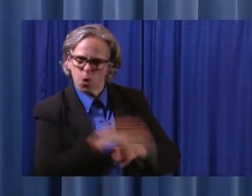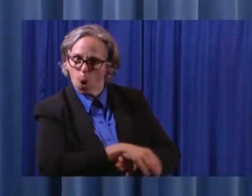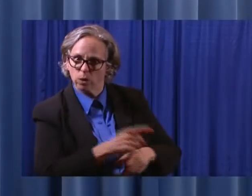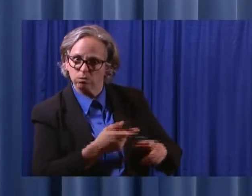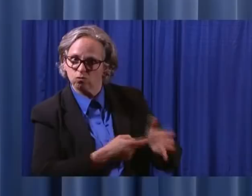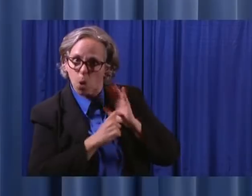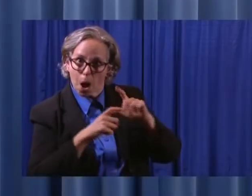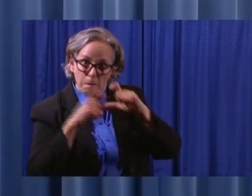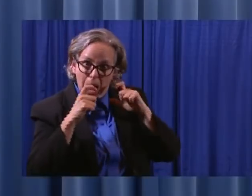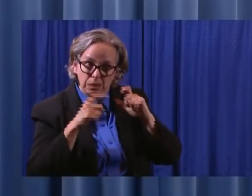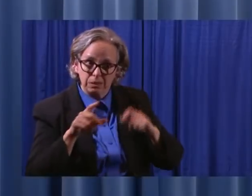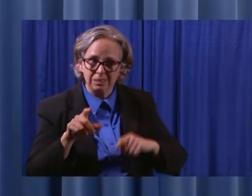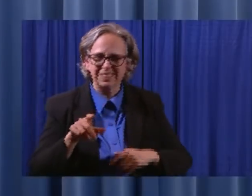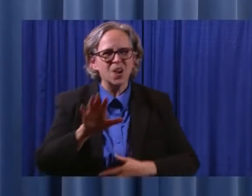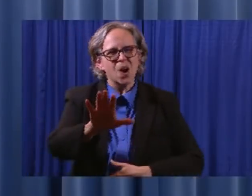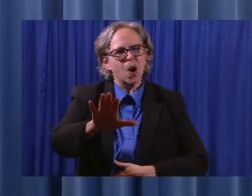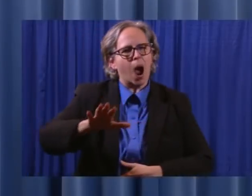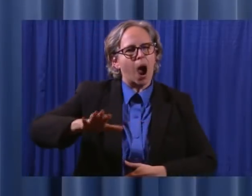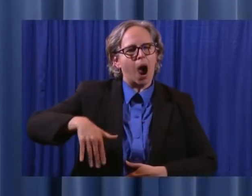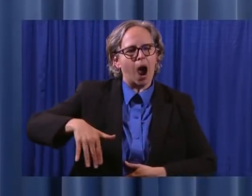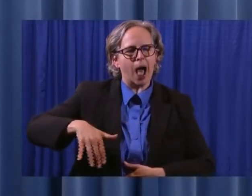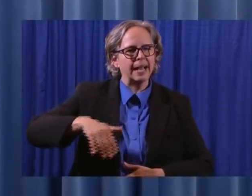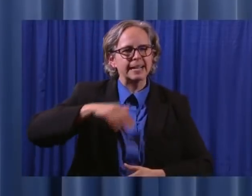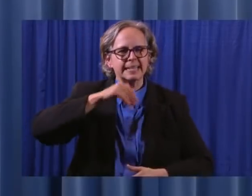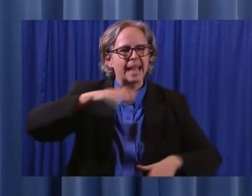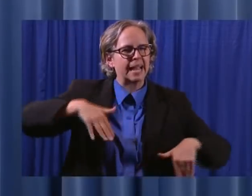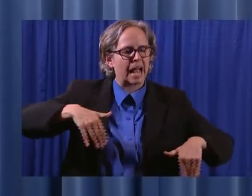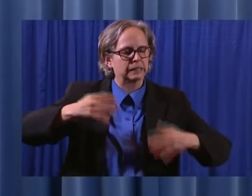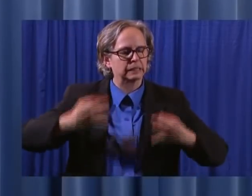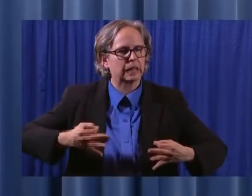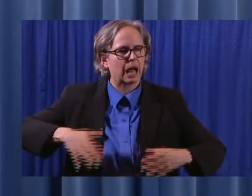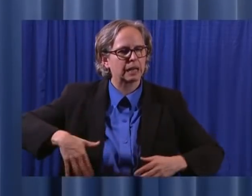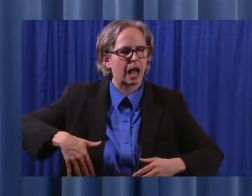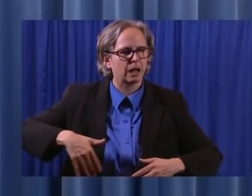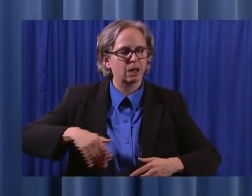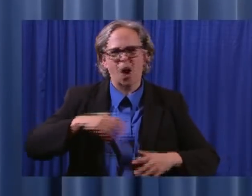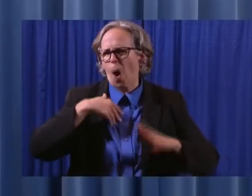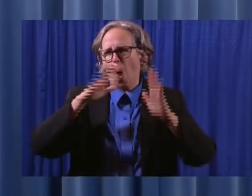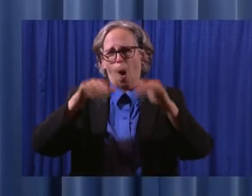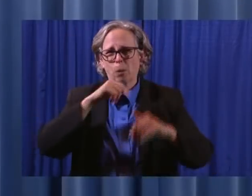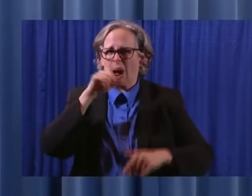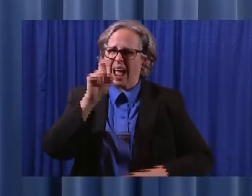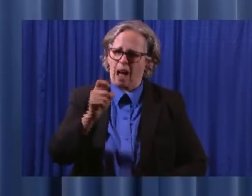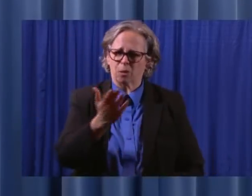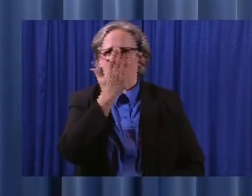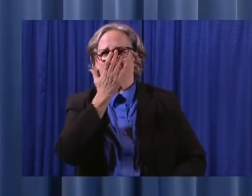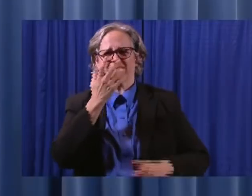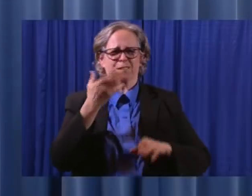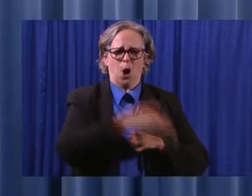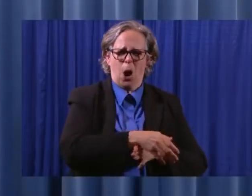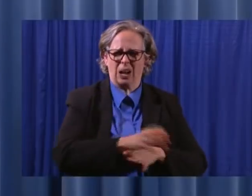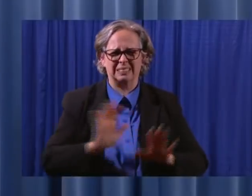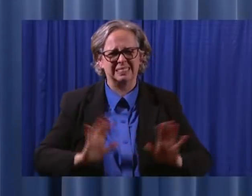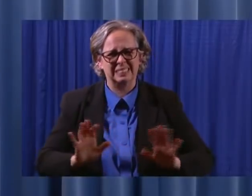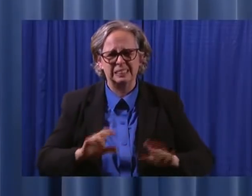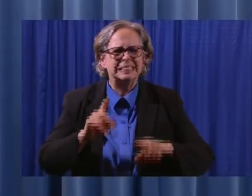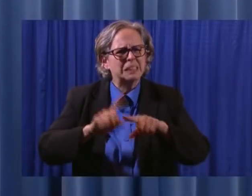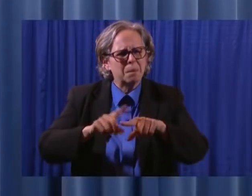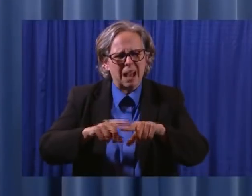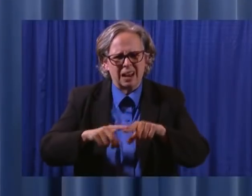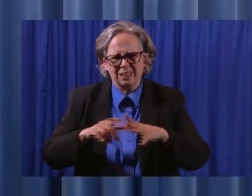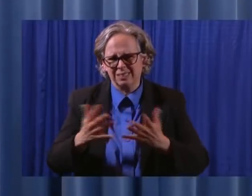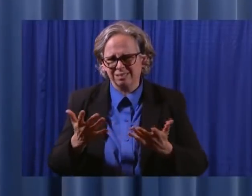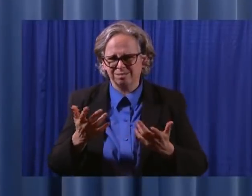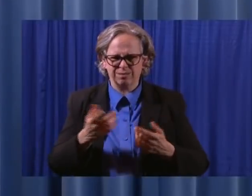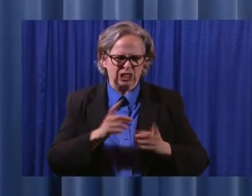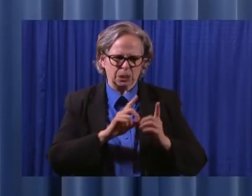yet. We hope we don't get there. This is a discussion that we will have, that our health department will have with their health department, but it's also a discussion I will have